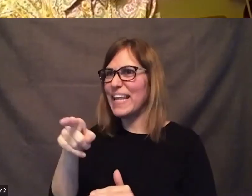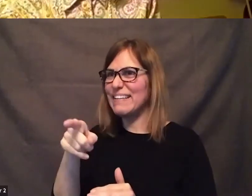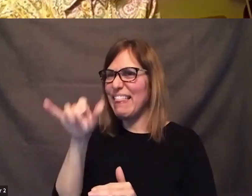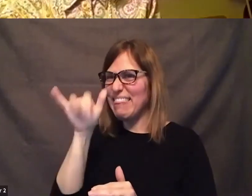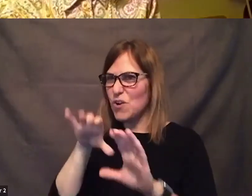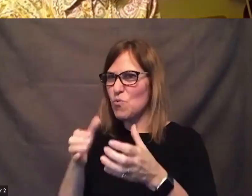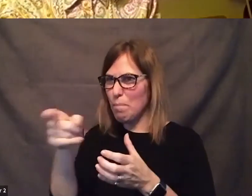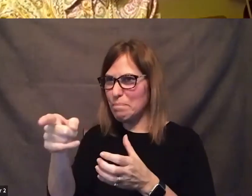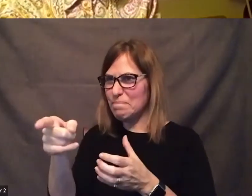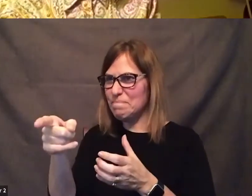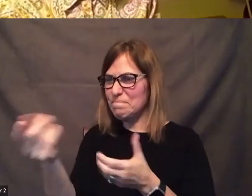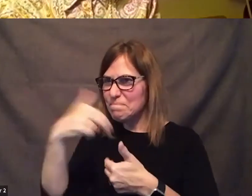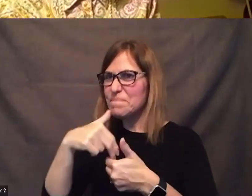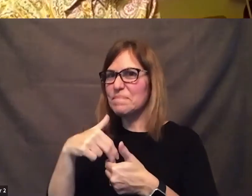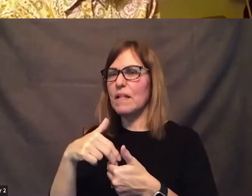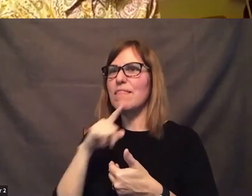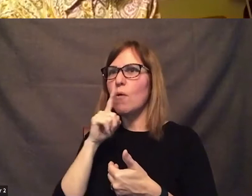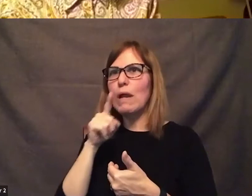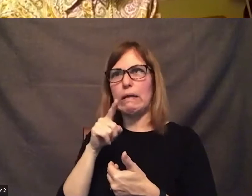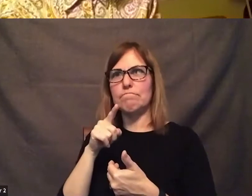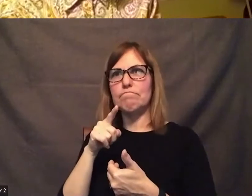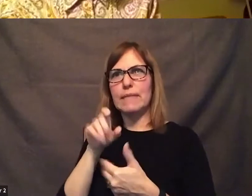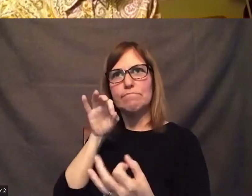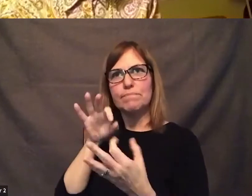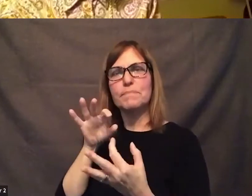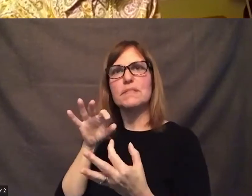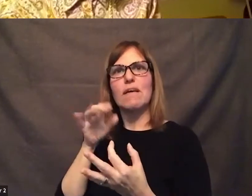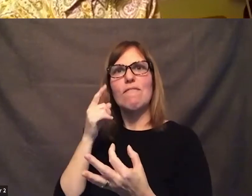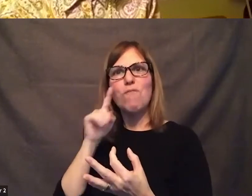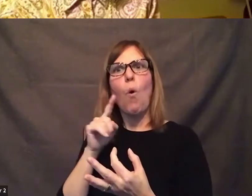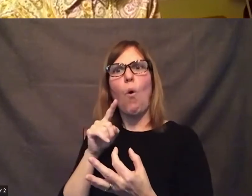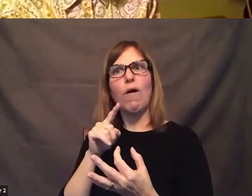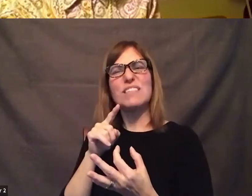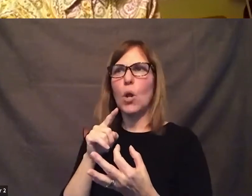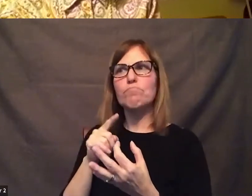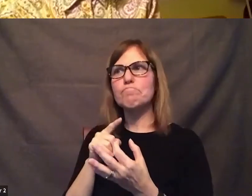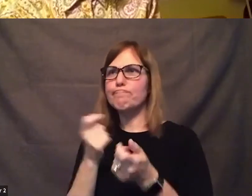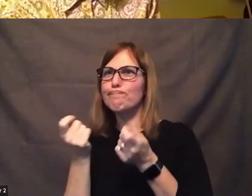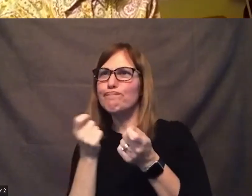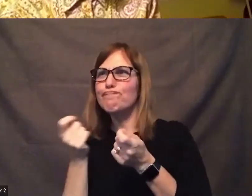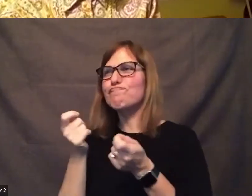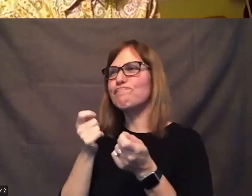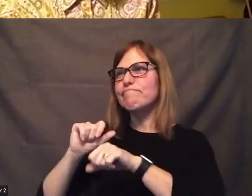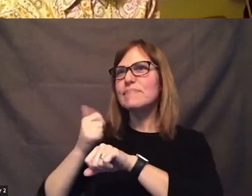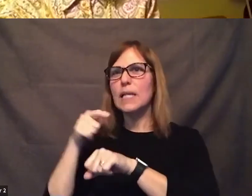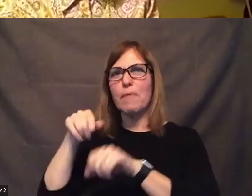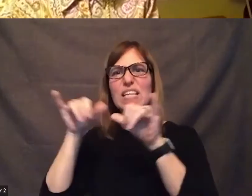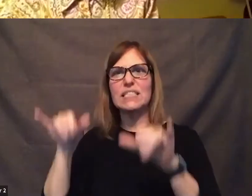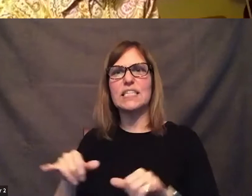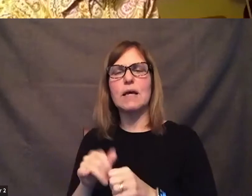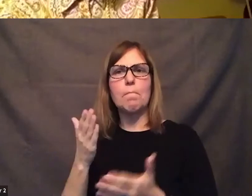gave input to the Port Authority to shape this system. So I wonder if you might reflect on